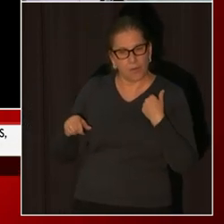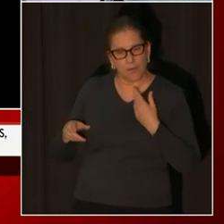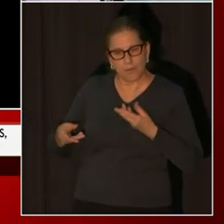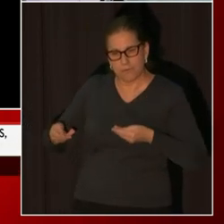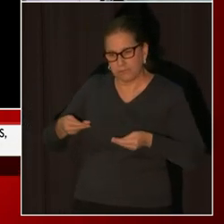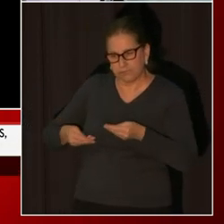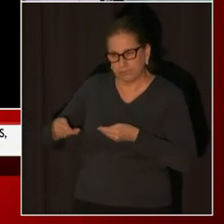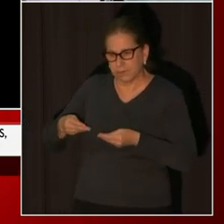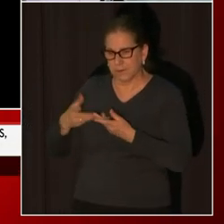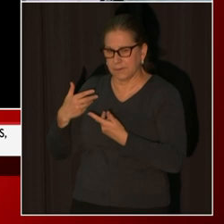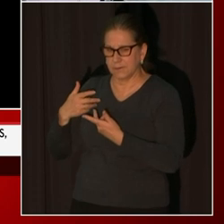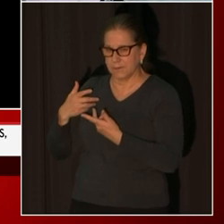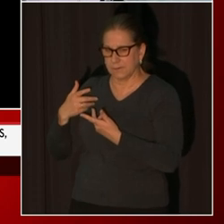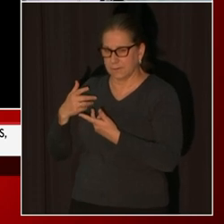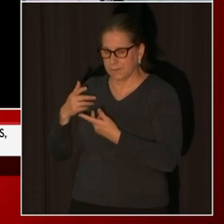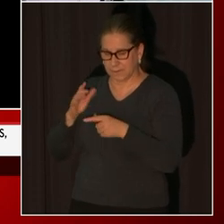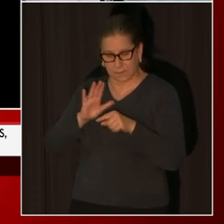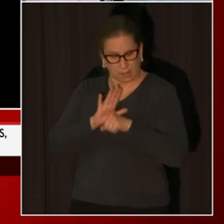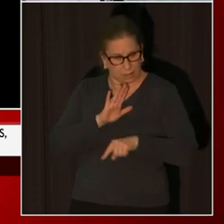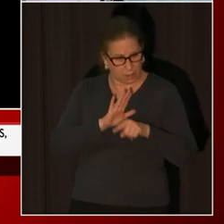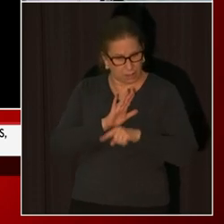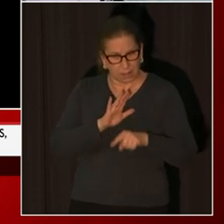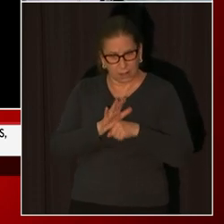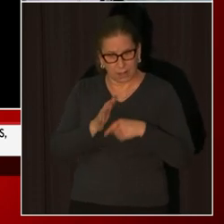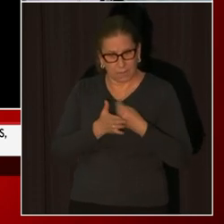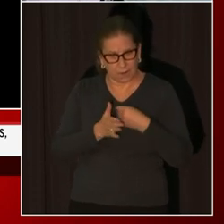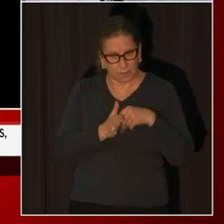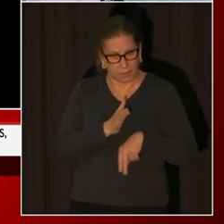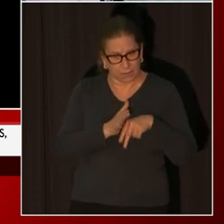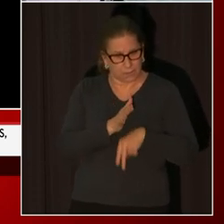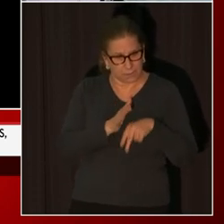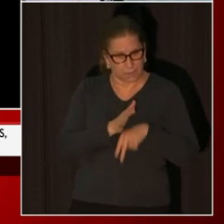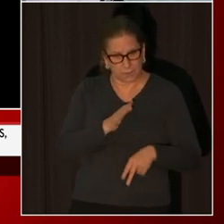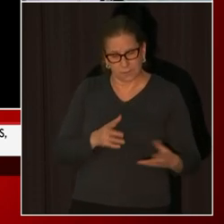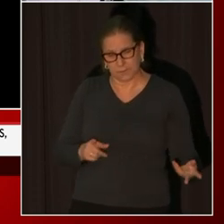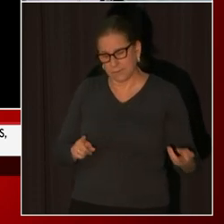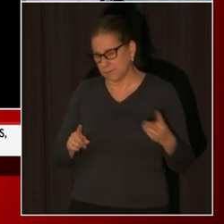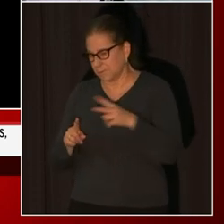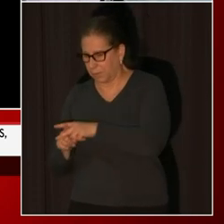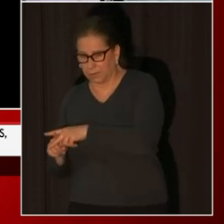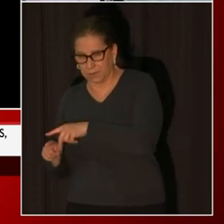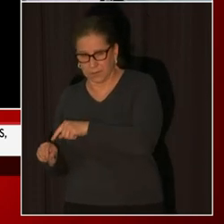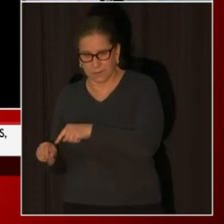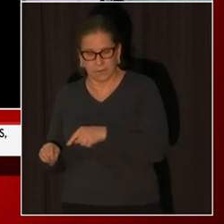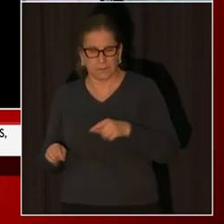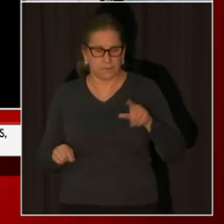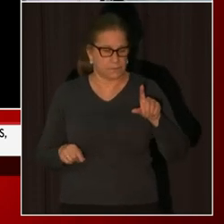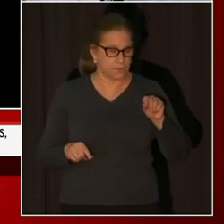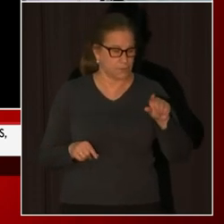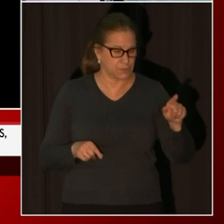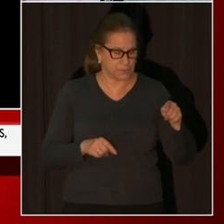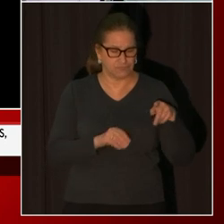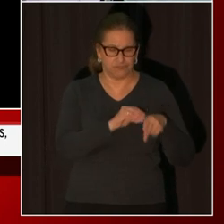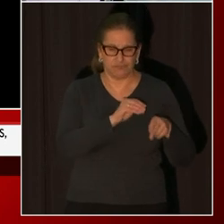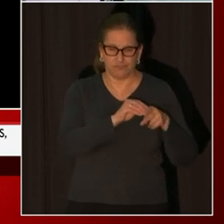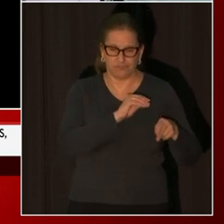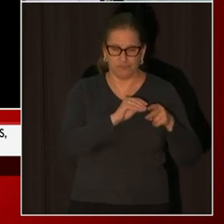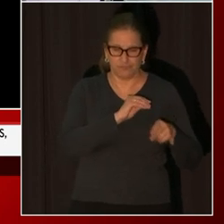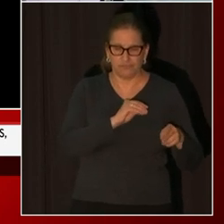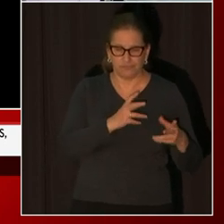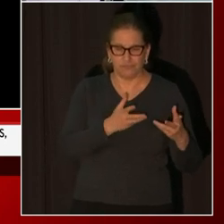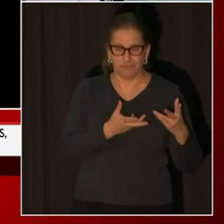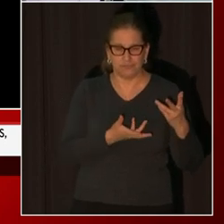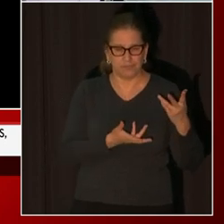in 20, we made $190 million in reductions to agency budgets, mostly through the hiring and spending freeze that the